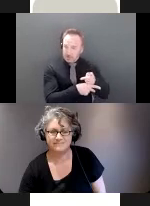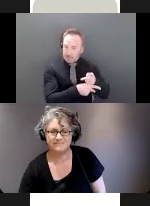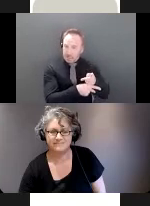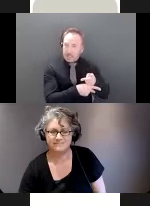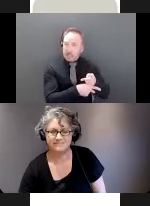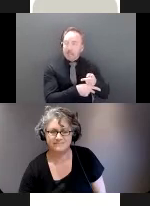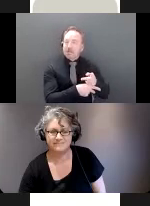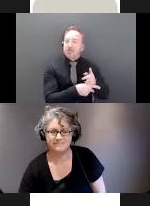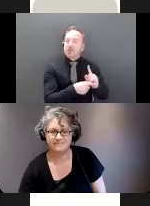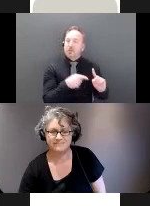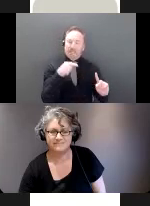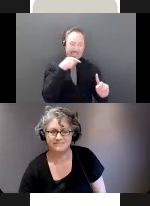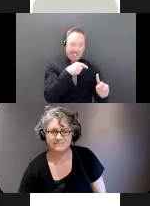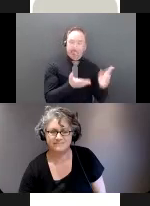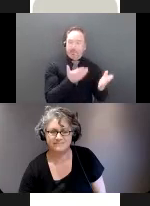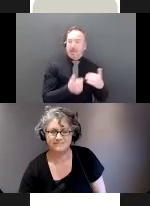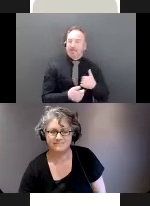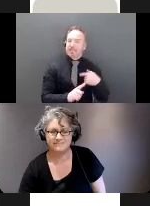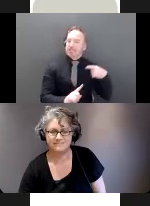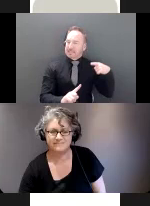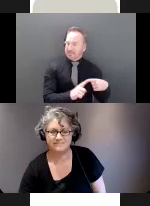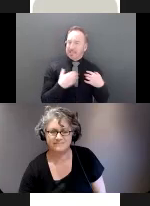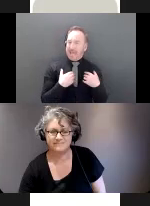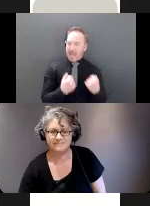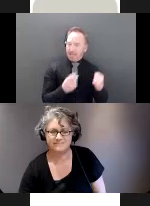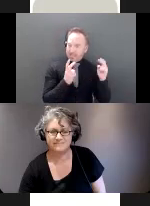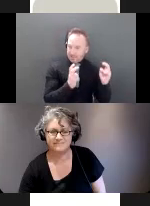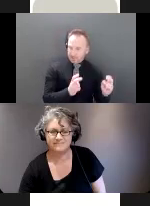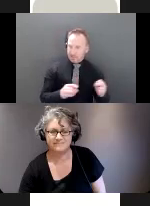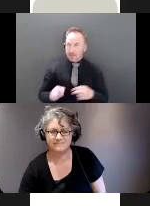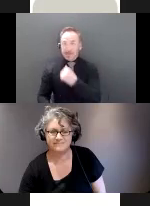has specific health issues and she might be a caregiver, especially.